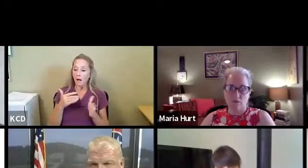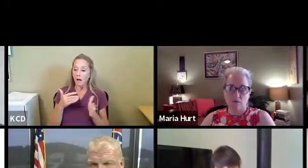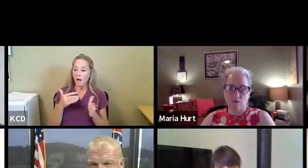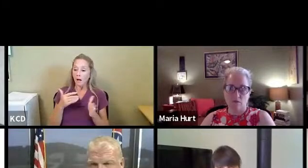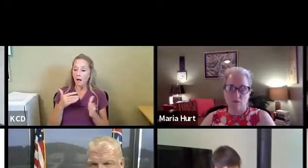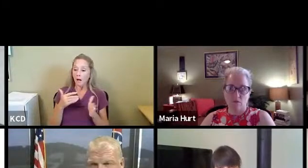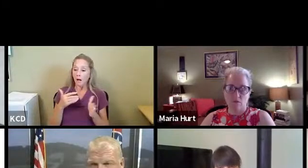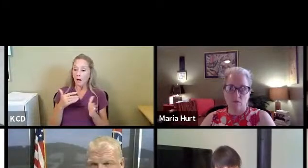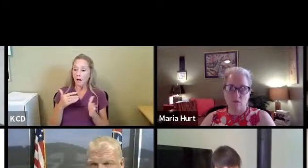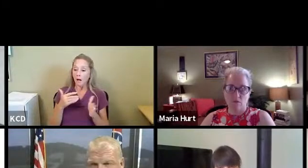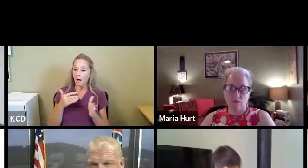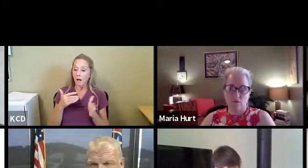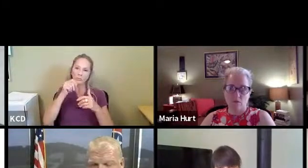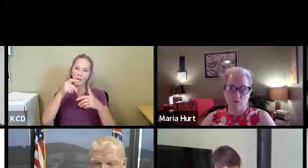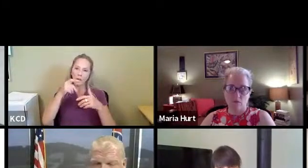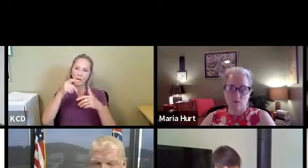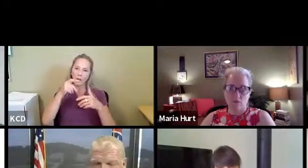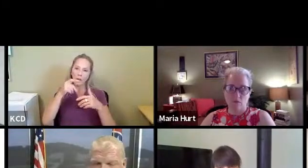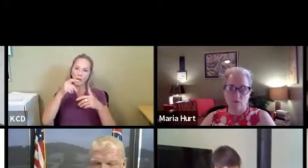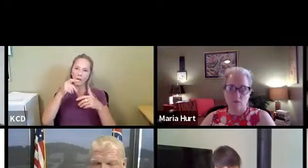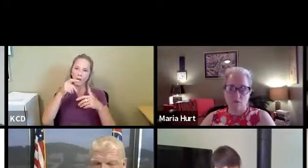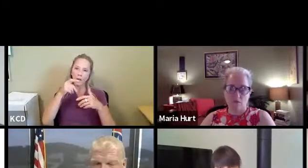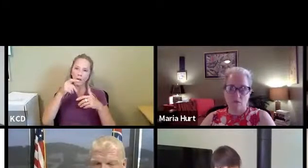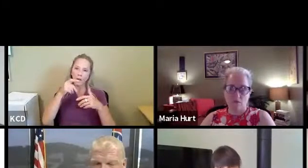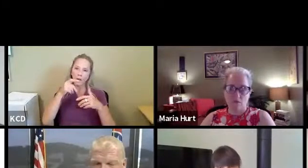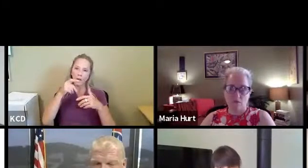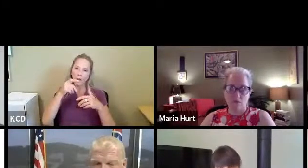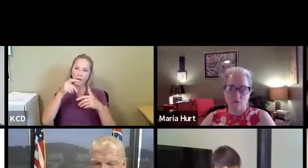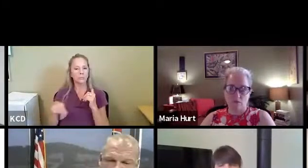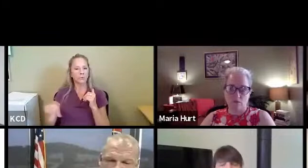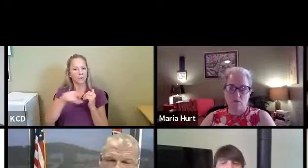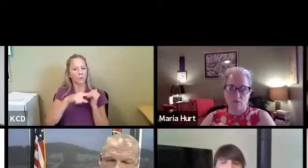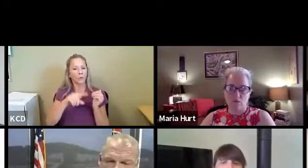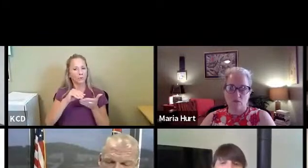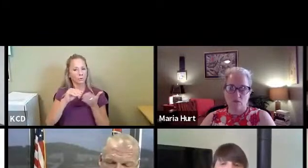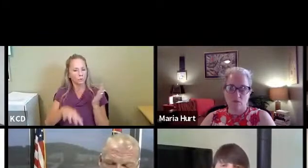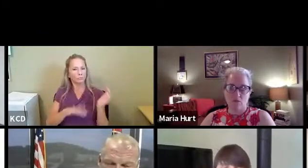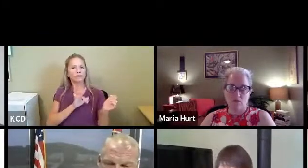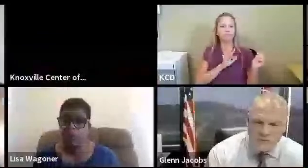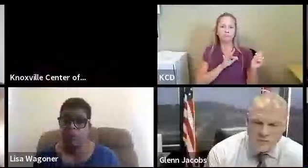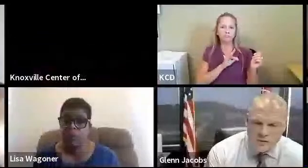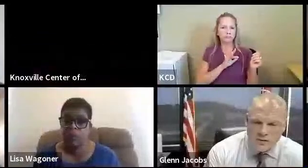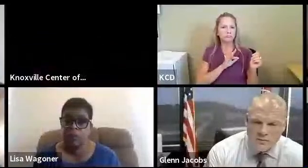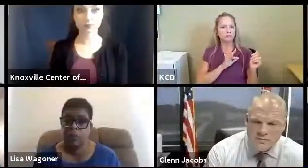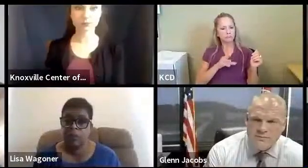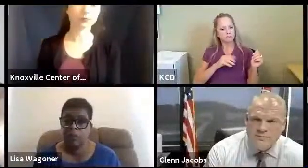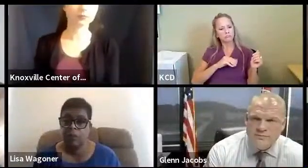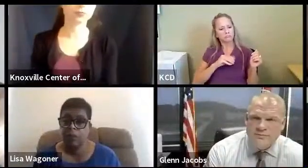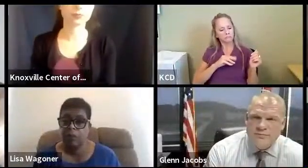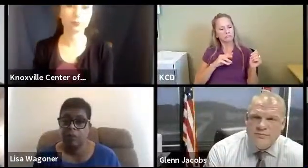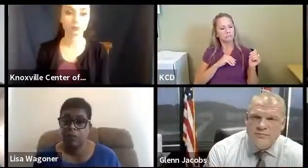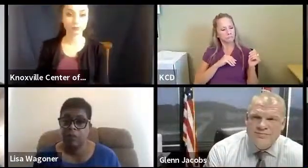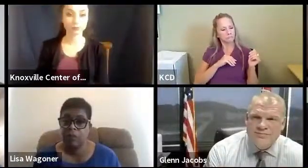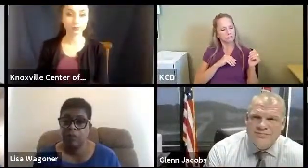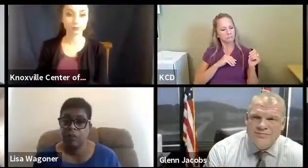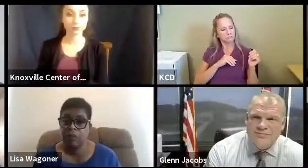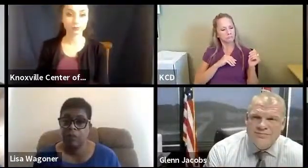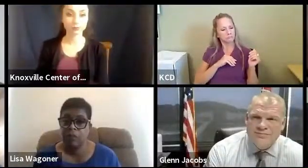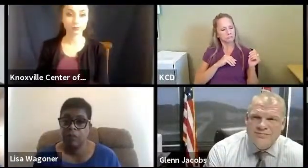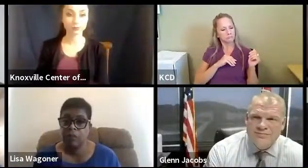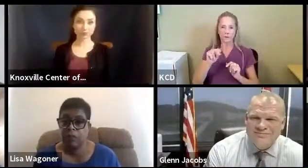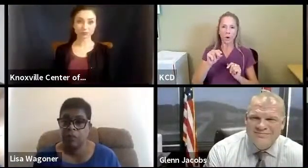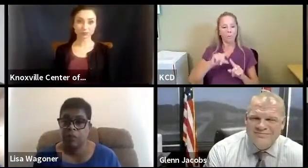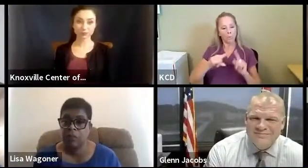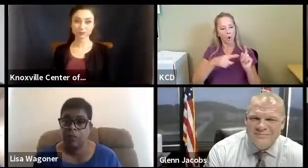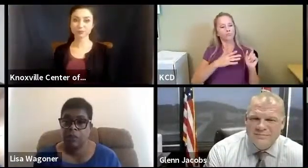their resilience has been great, and their acceptance, and to call it positivity would be an overstatement, but their acceptance